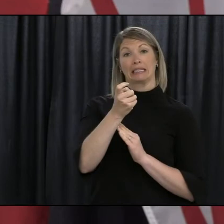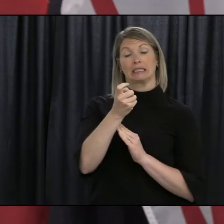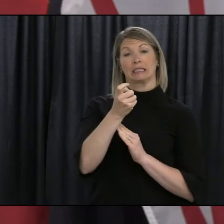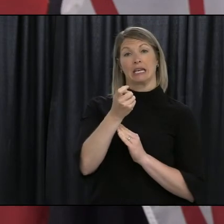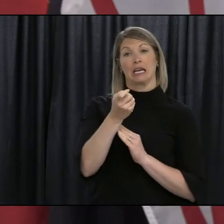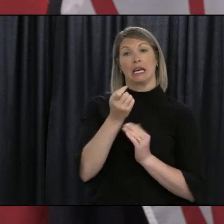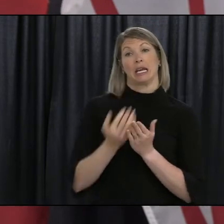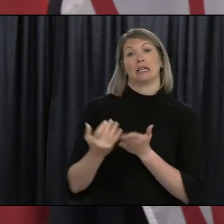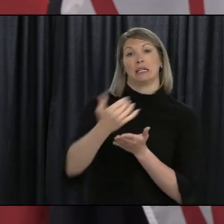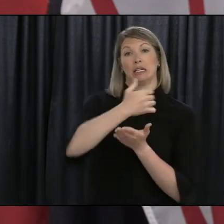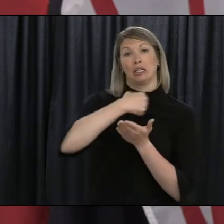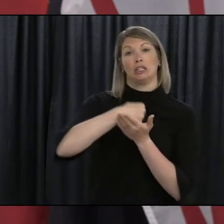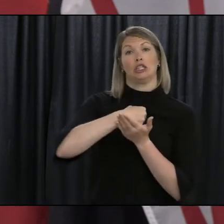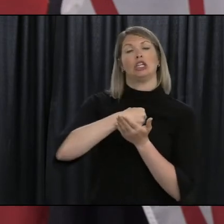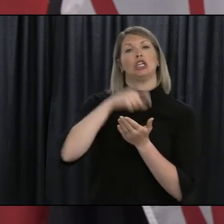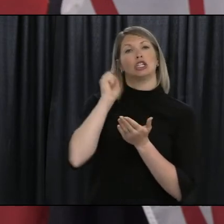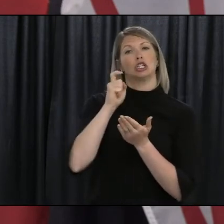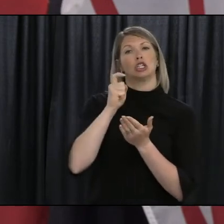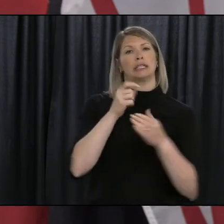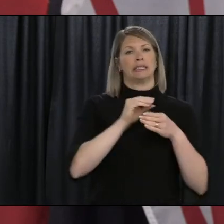out over the life of the agreement.